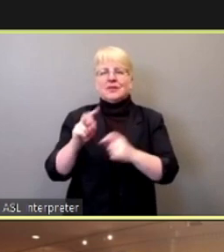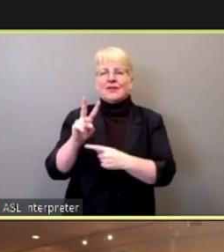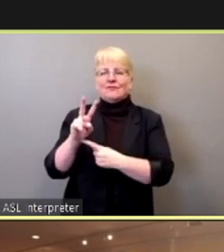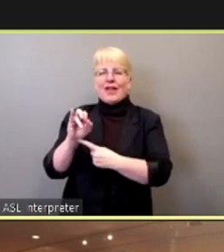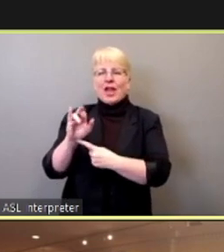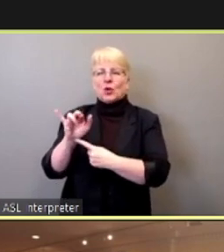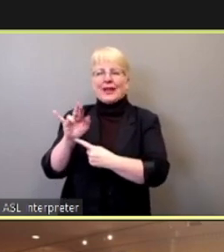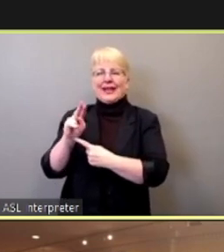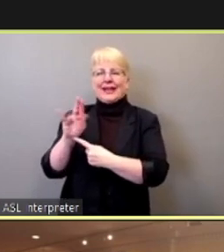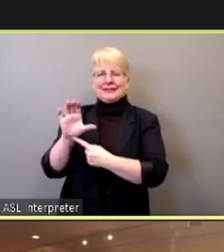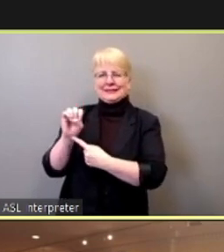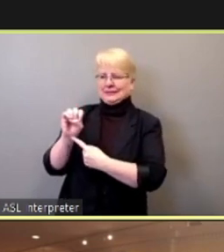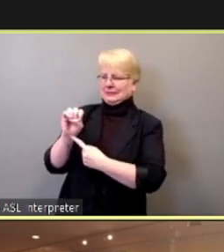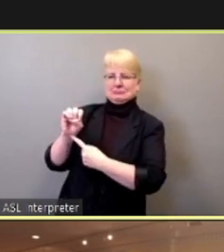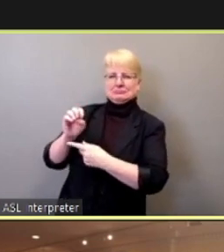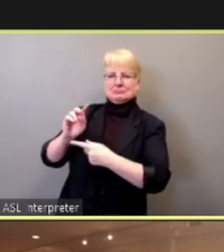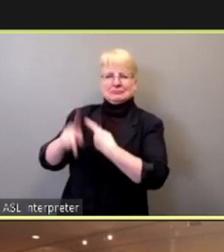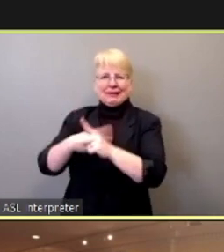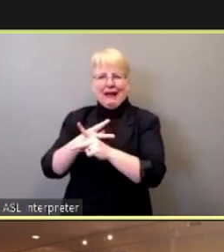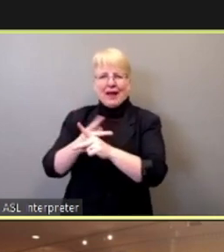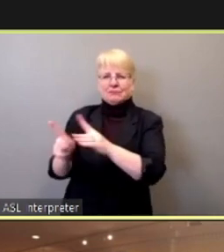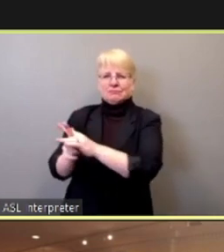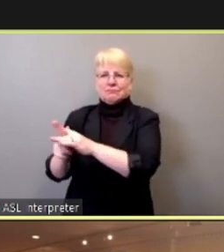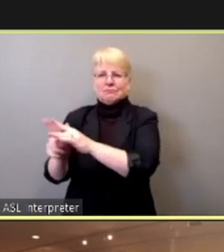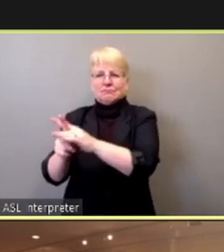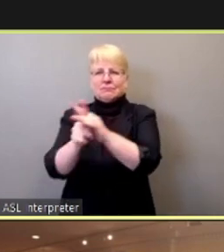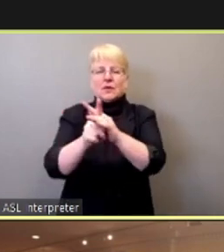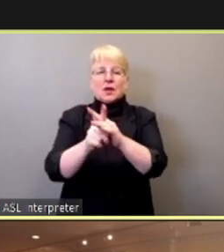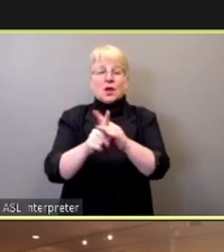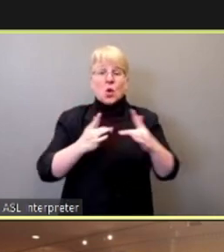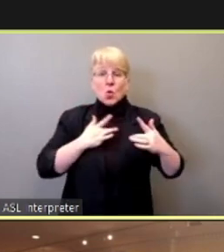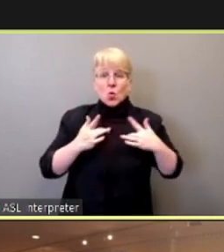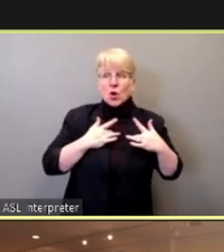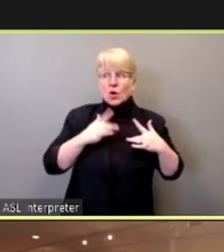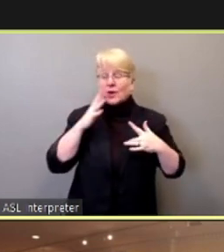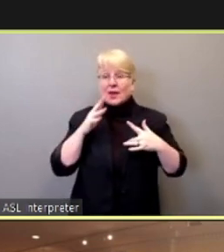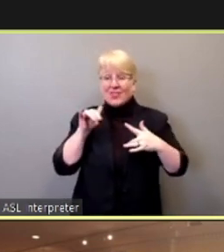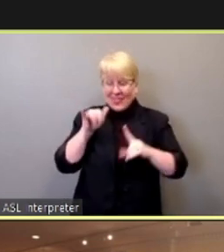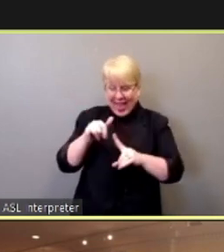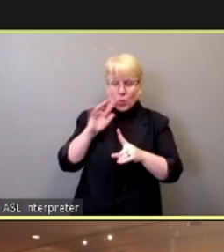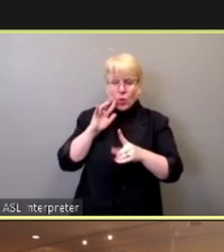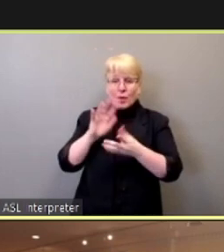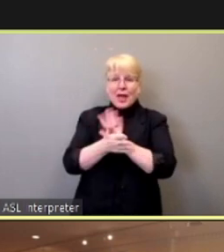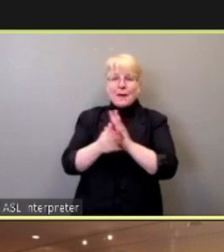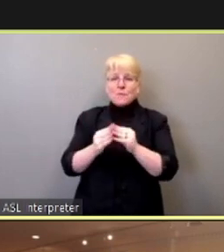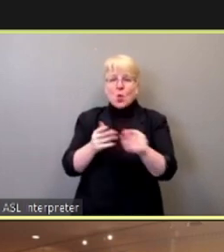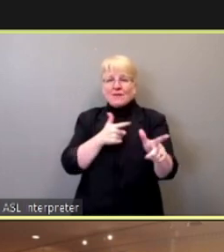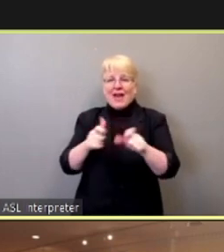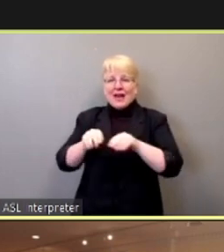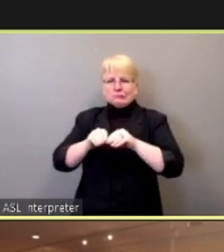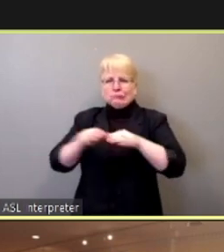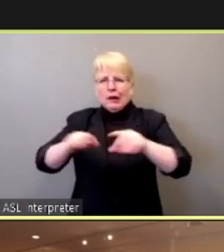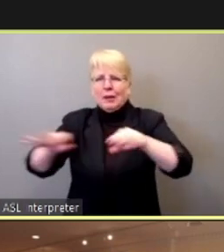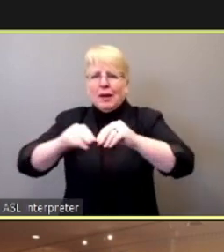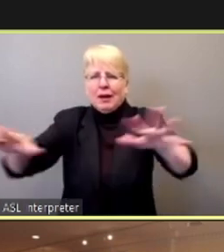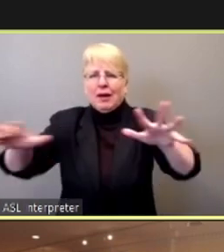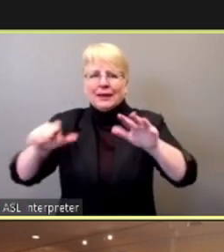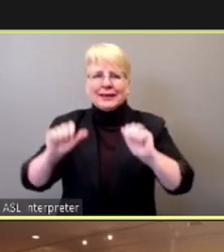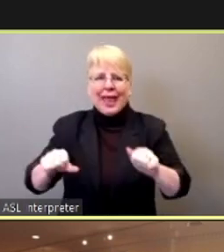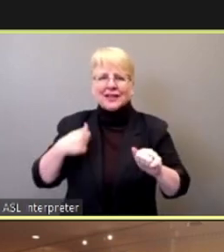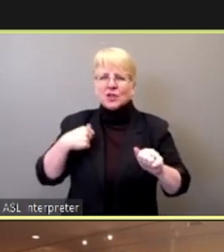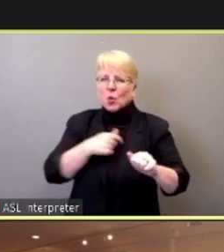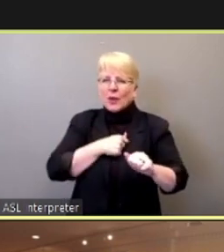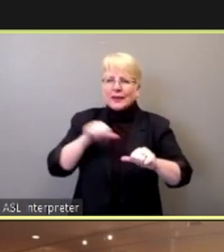keep you very informed. We're worried that they may spread more rapidly, and literature is coming out every day to give us